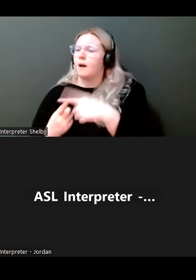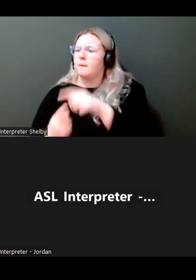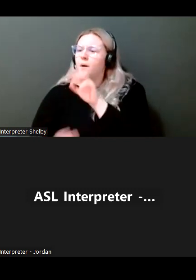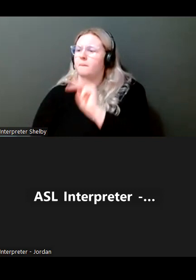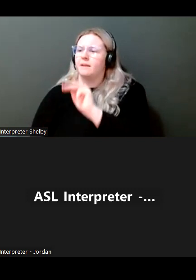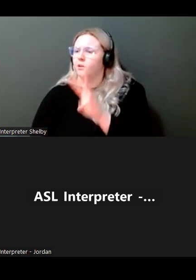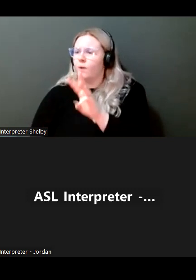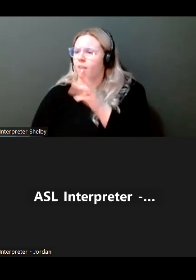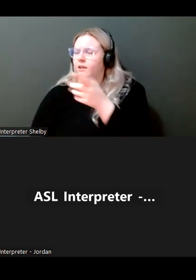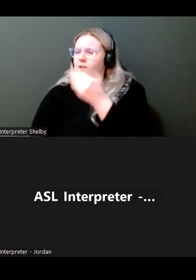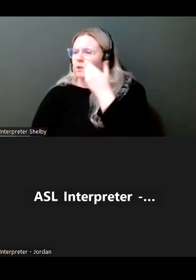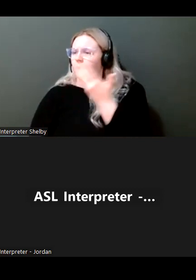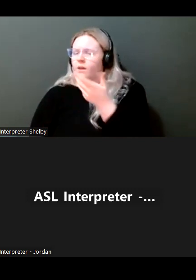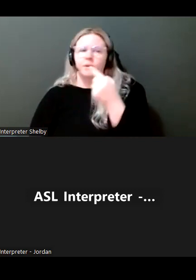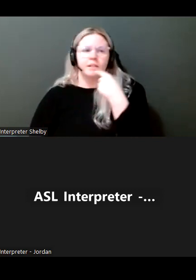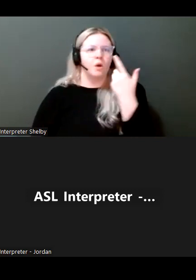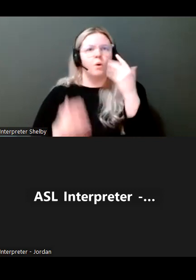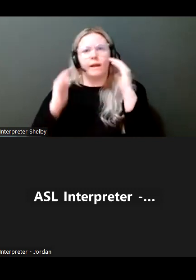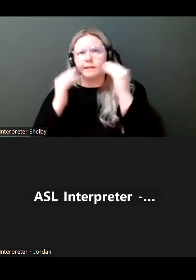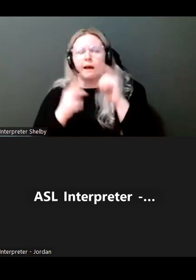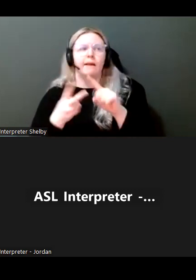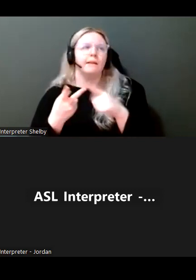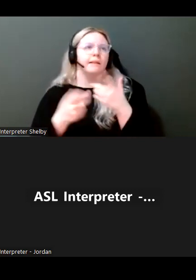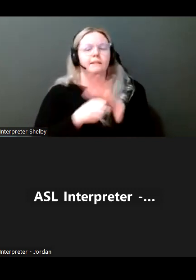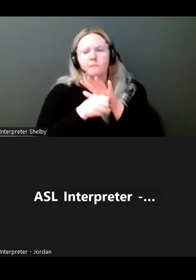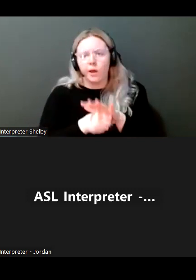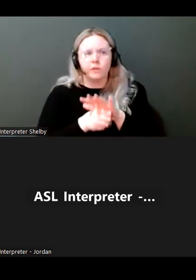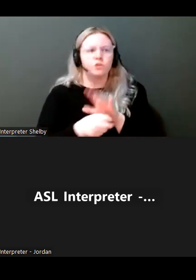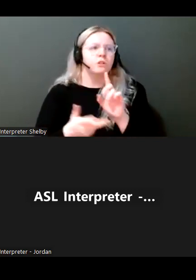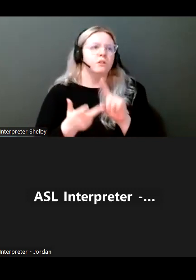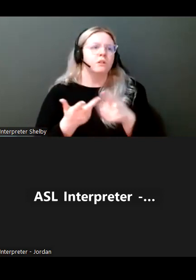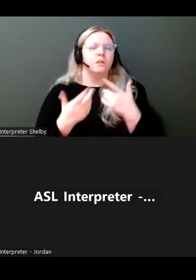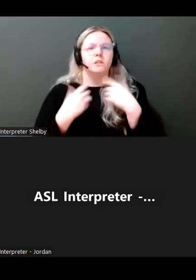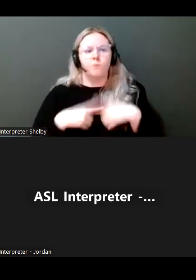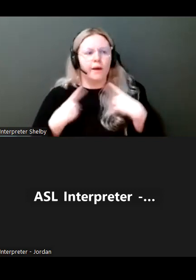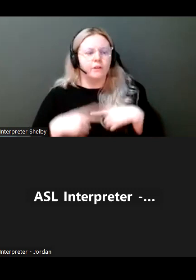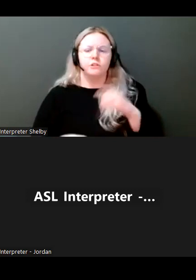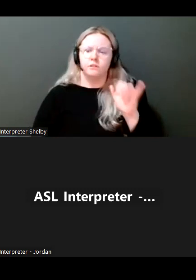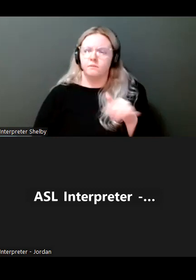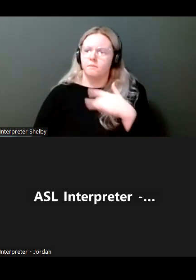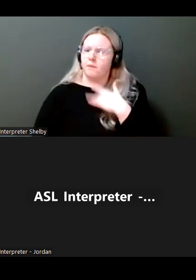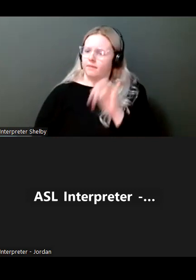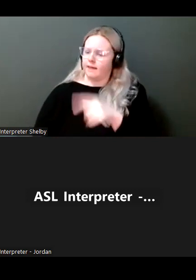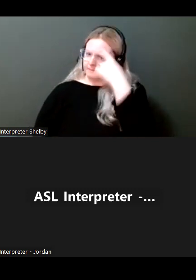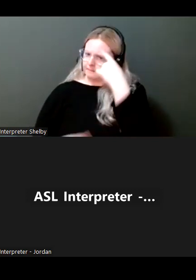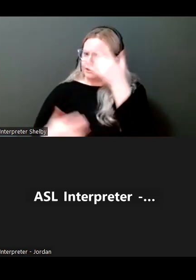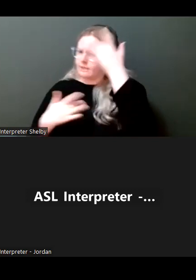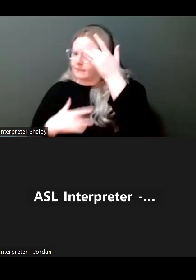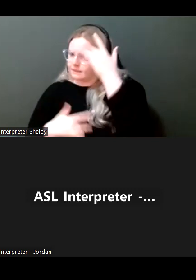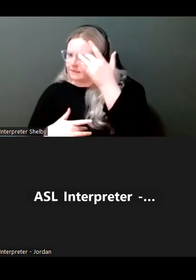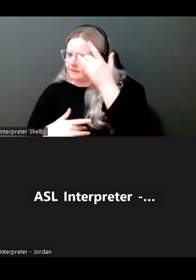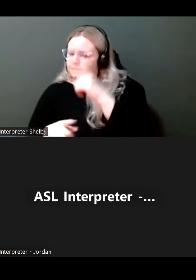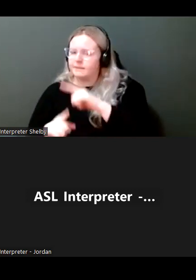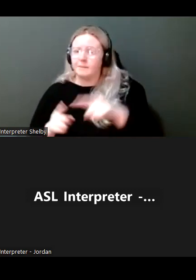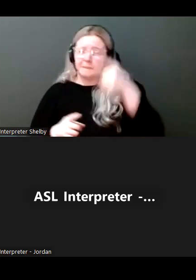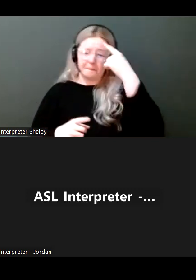depression, anxiety, and talk about mental illness. But sometimes we forget that there's more to mental health